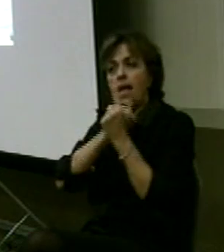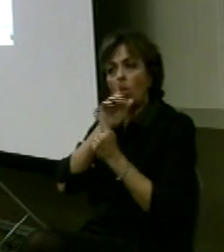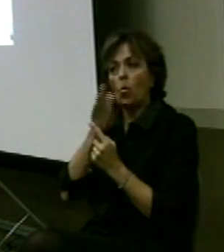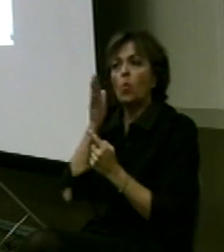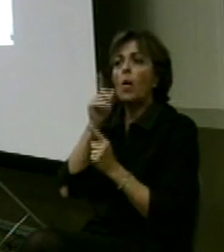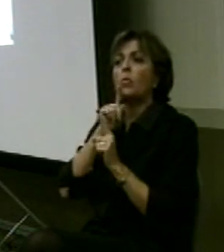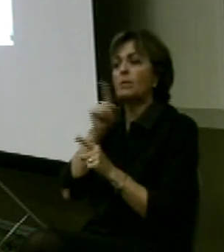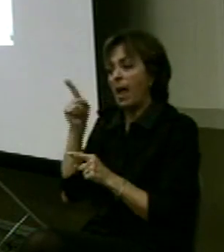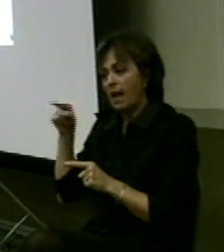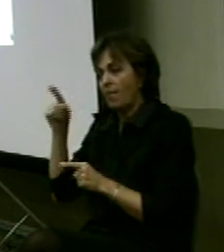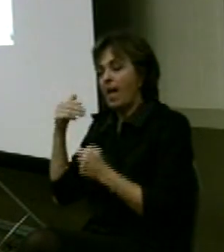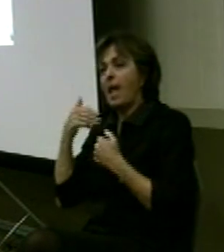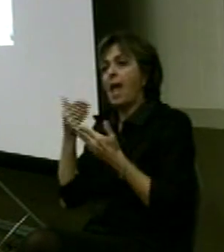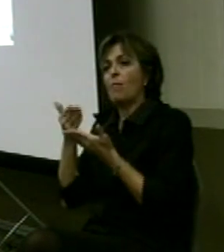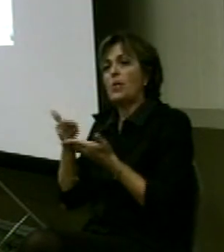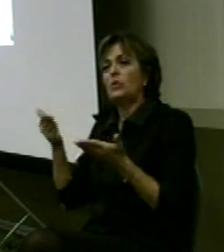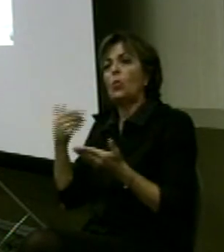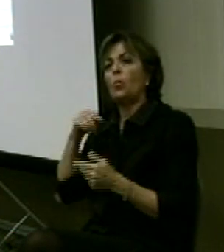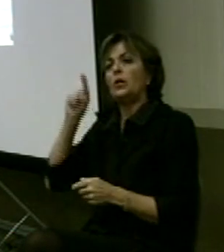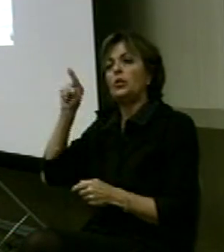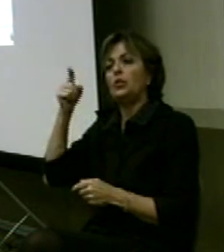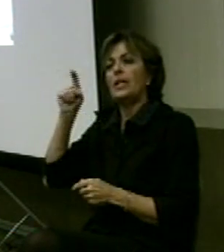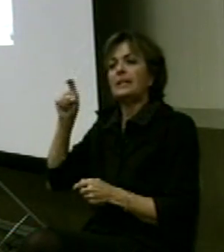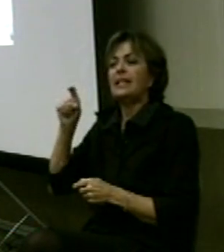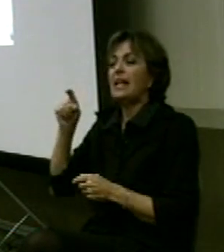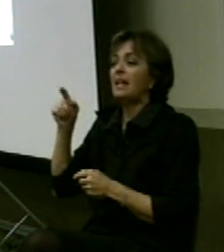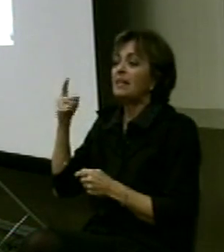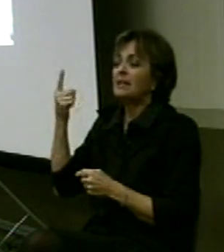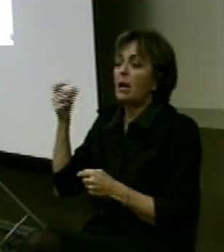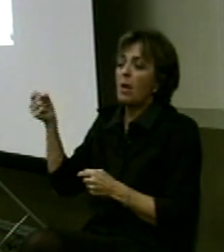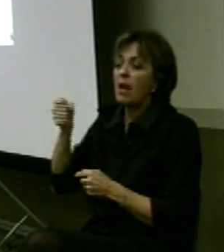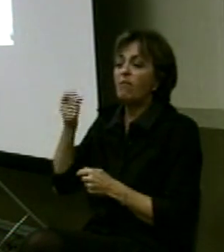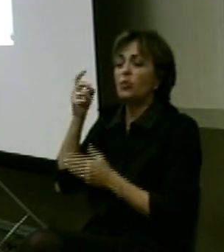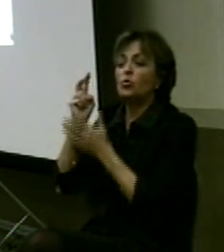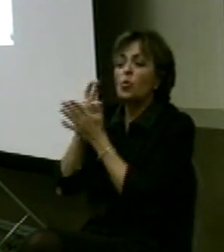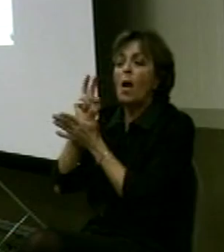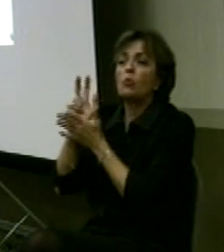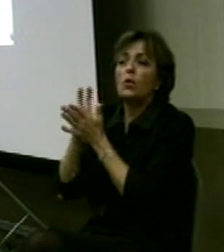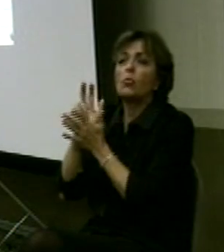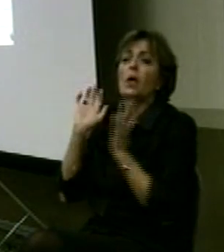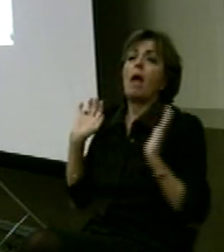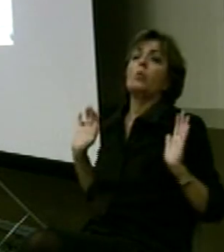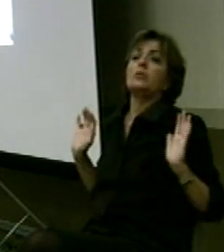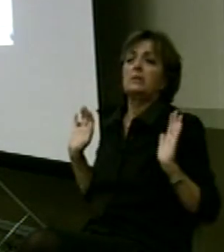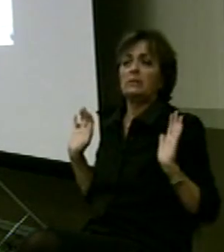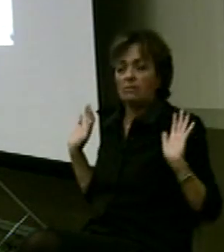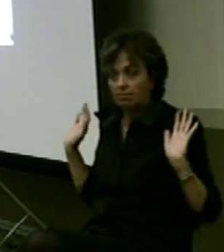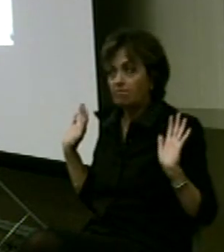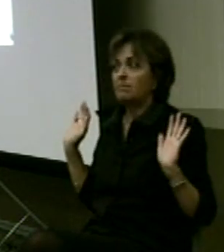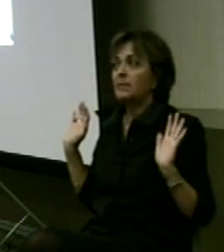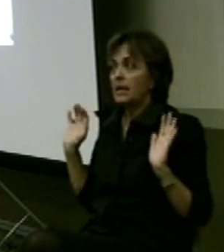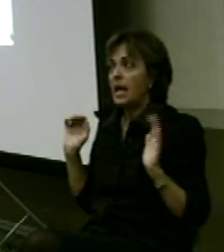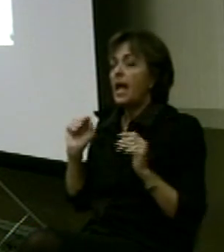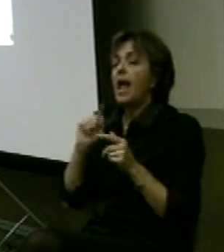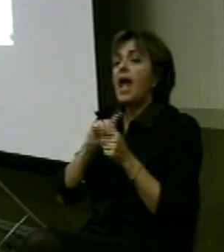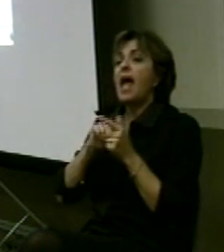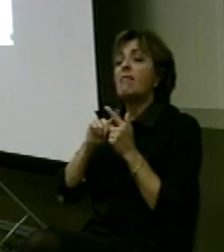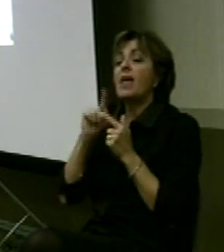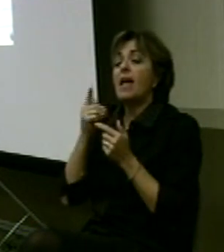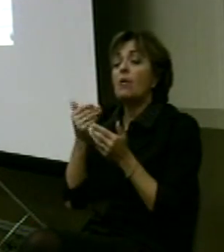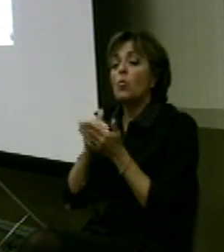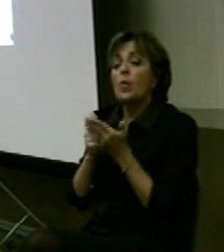the resources in the building, and we just need the person for 2-3 hours, and voila, we have an answer. We can